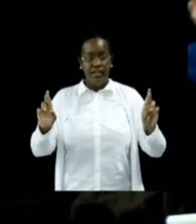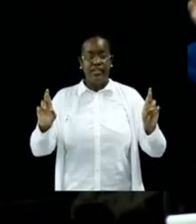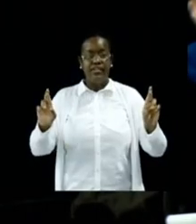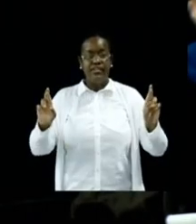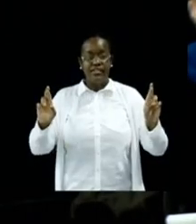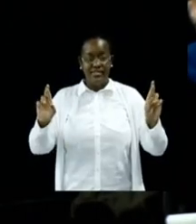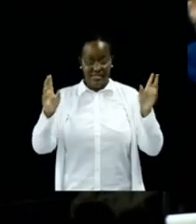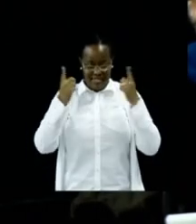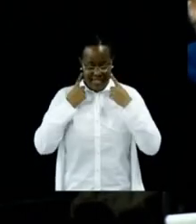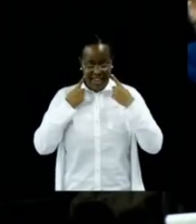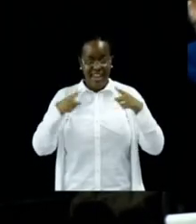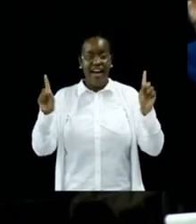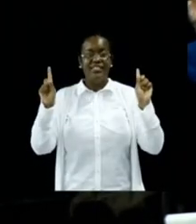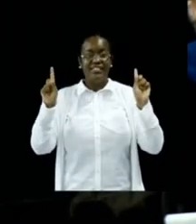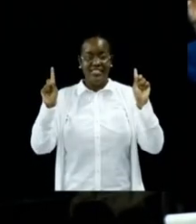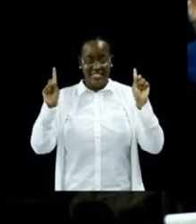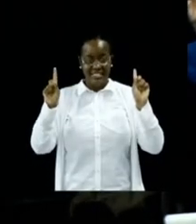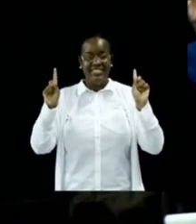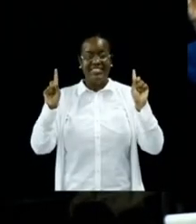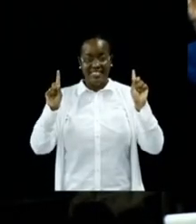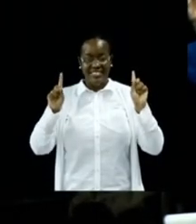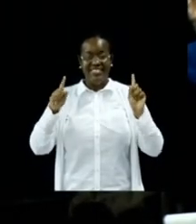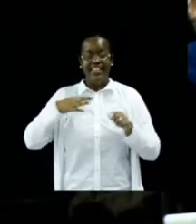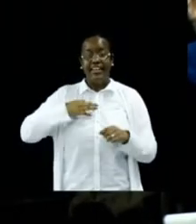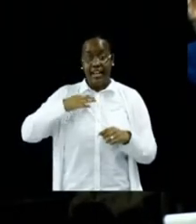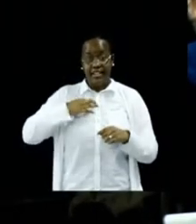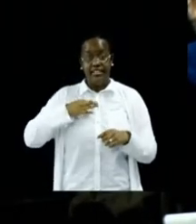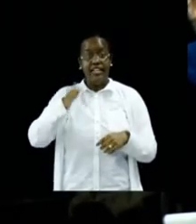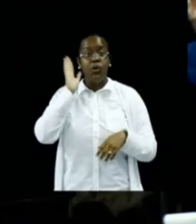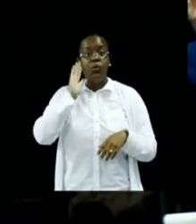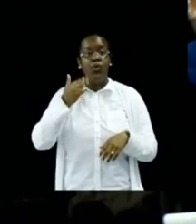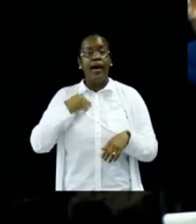to announce the degree candidates.